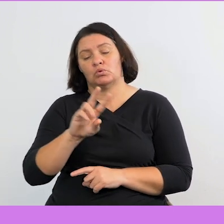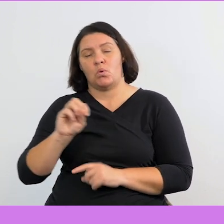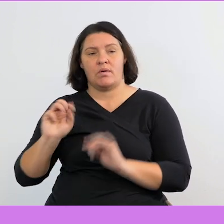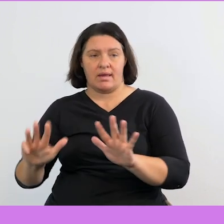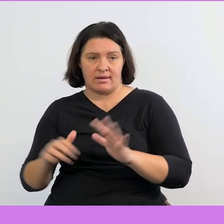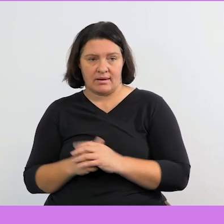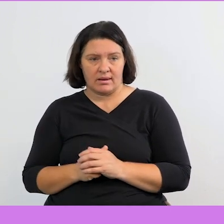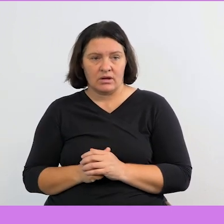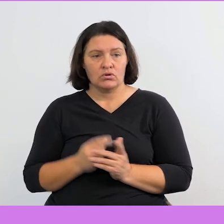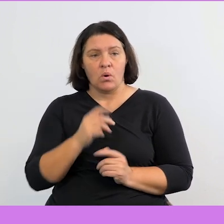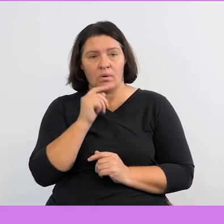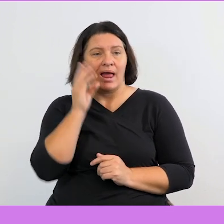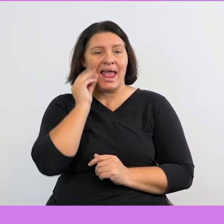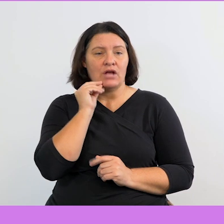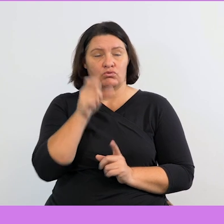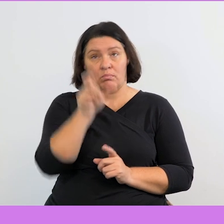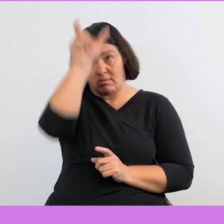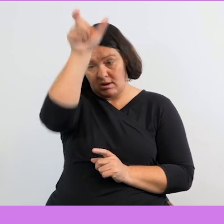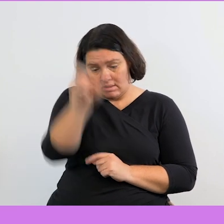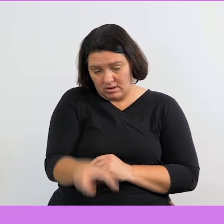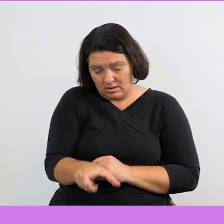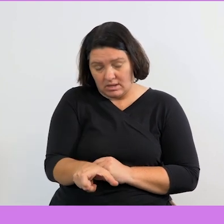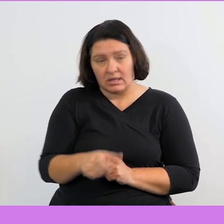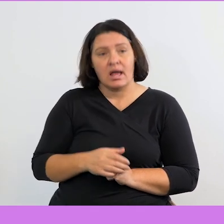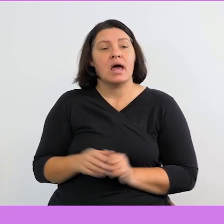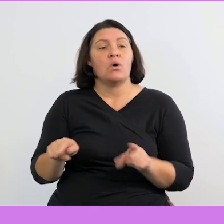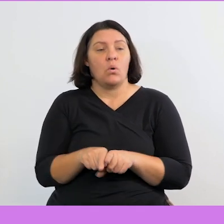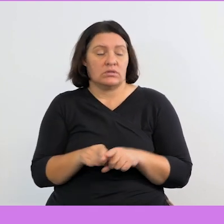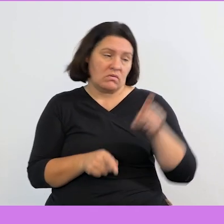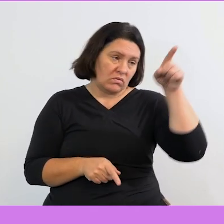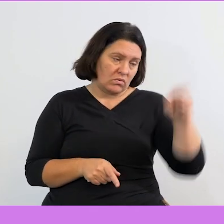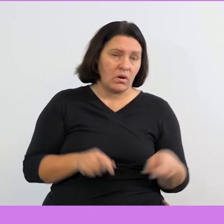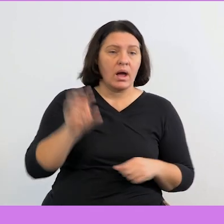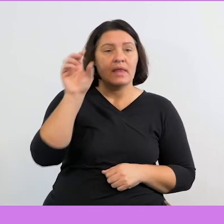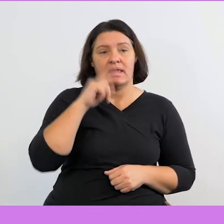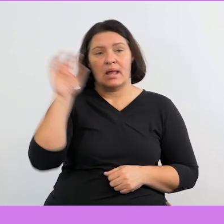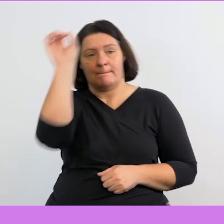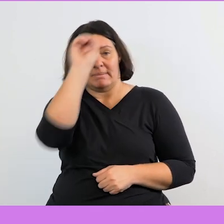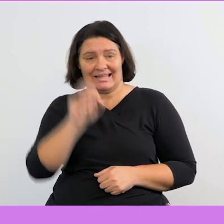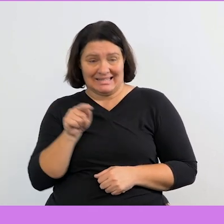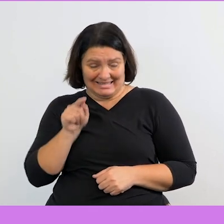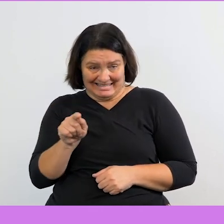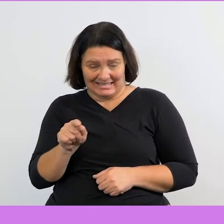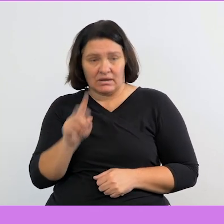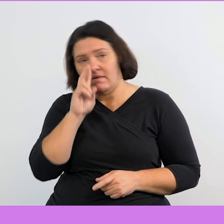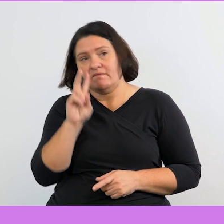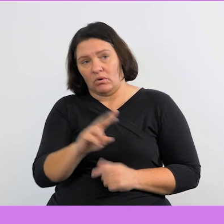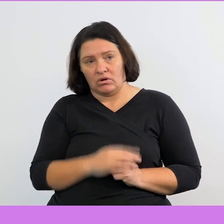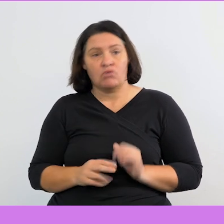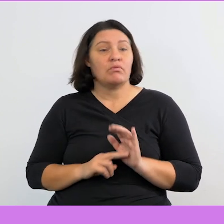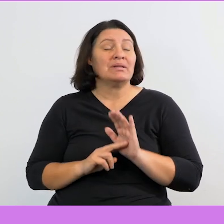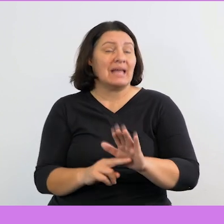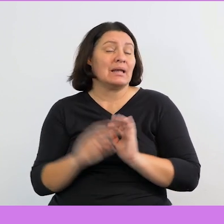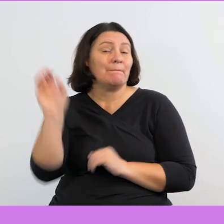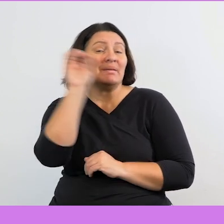2002 to 2009. So basically we're working with this age group, right? And also important, we work with the percentage, as it indicates,